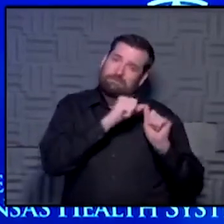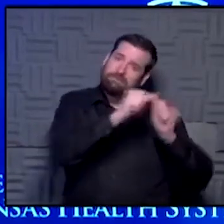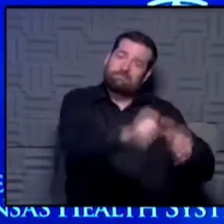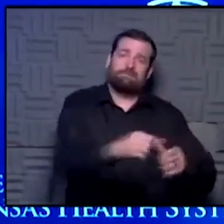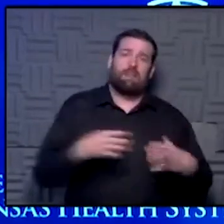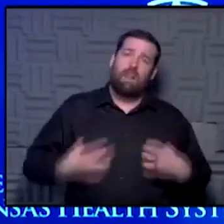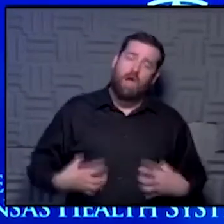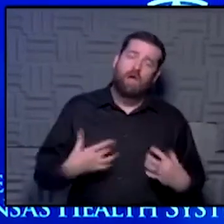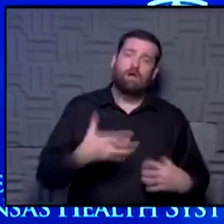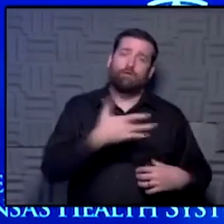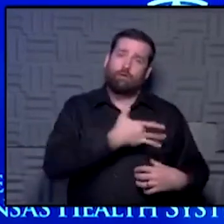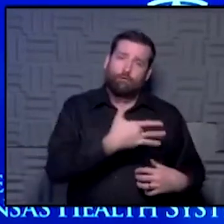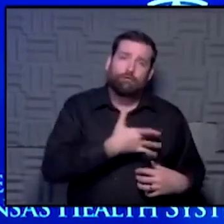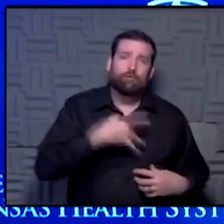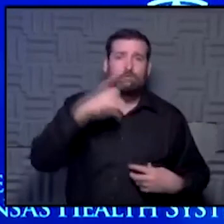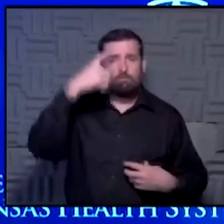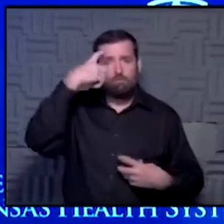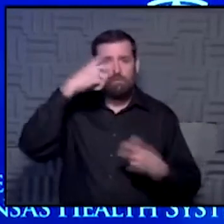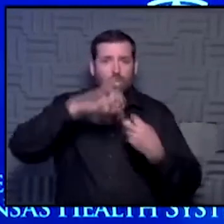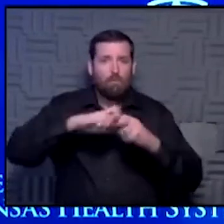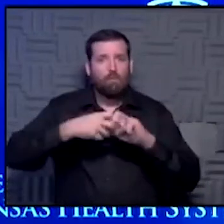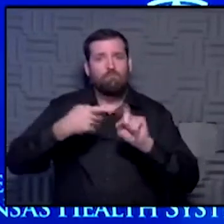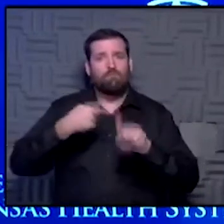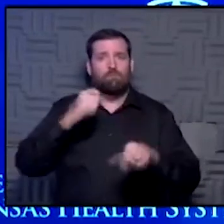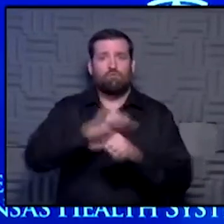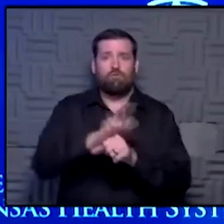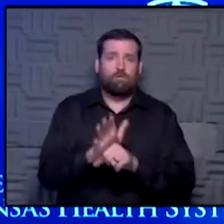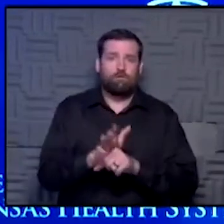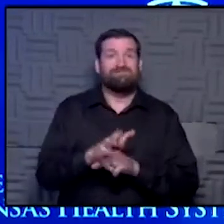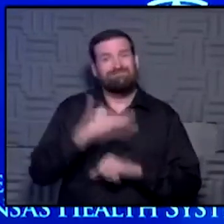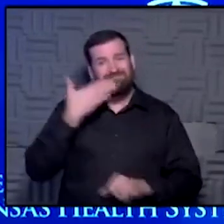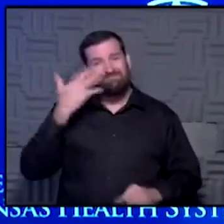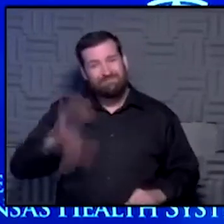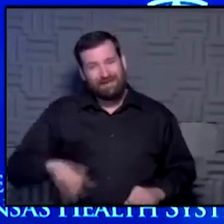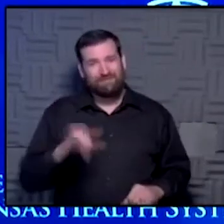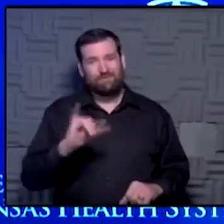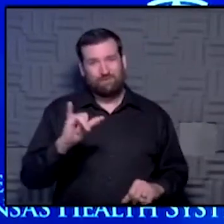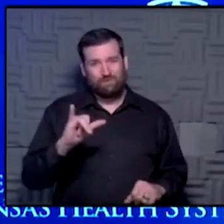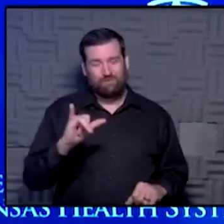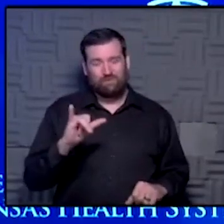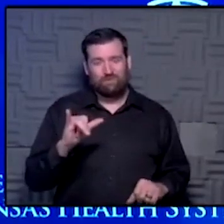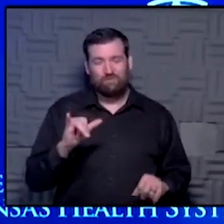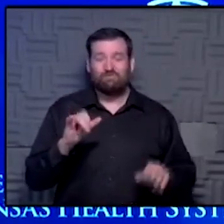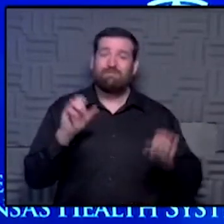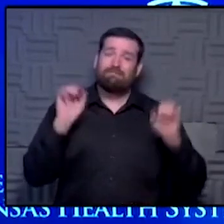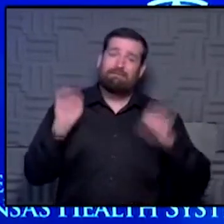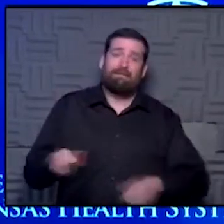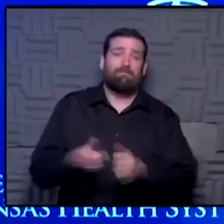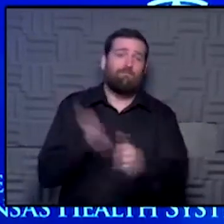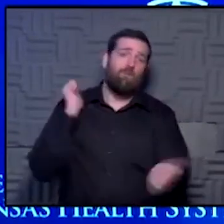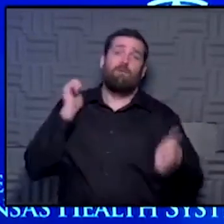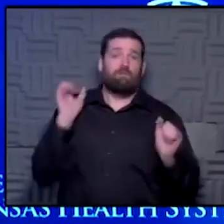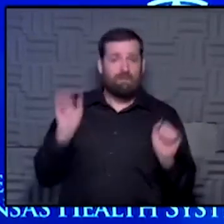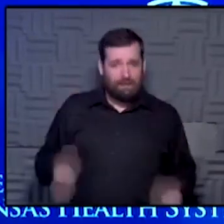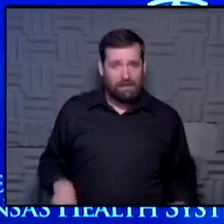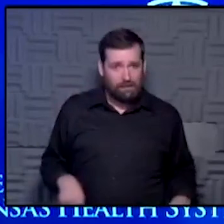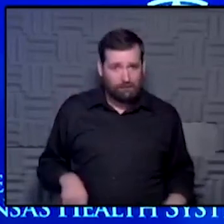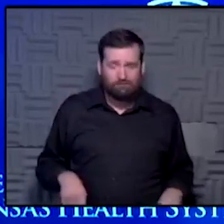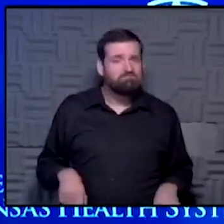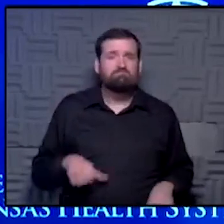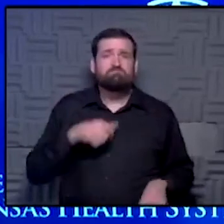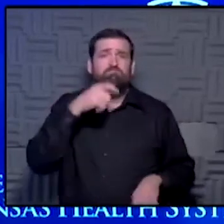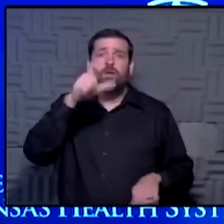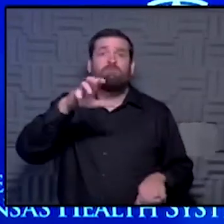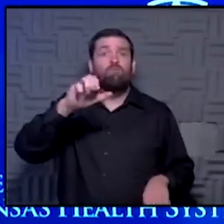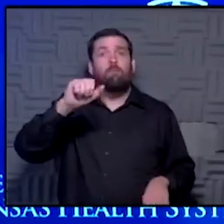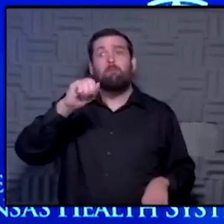problems and brain problems that come about from COVID. That's bad too. And there's a way to avoid the bad. So you don't have to beam